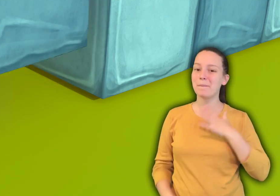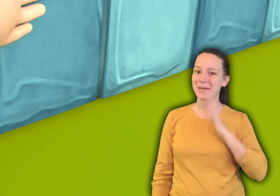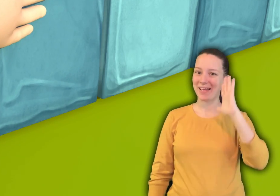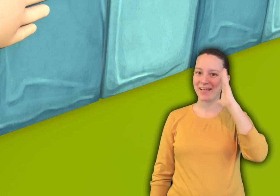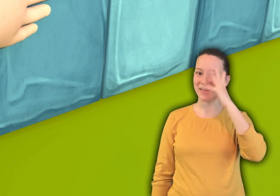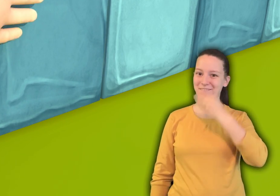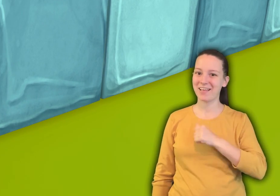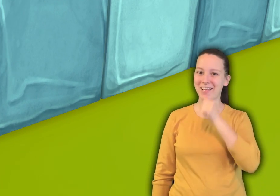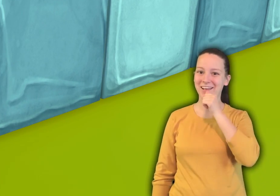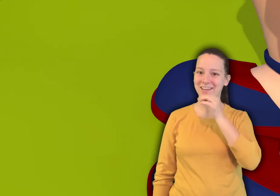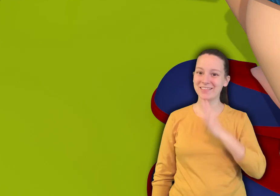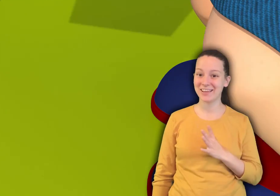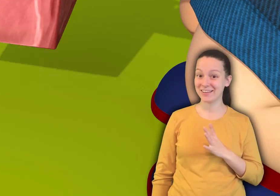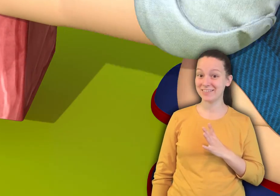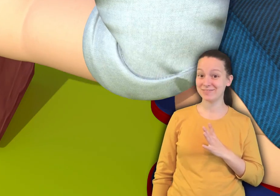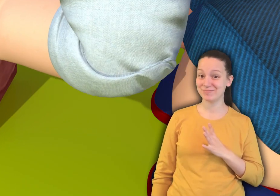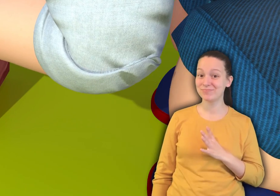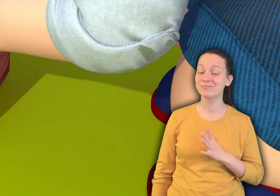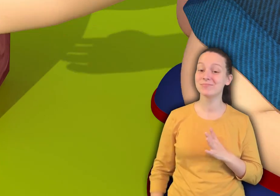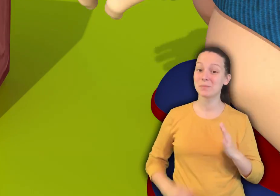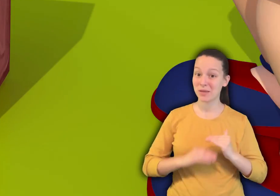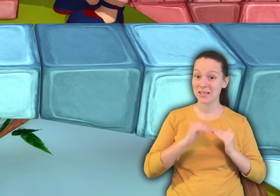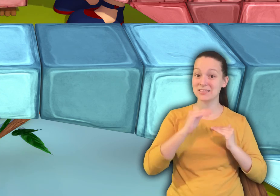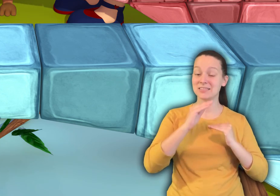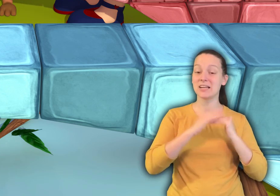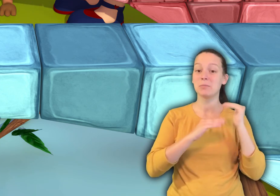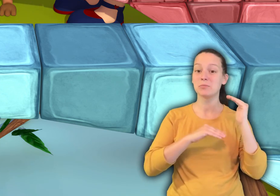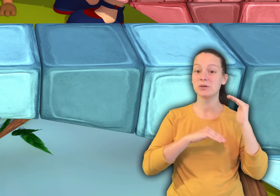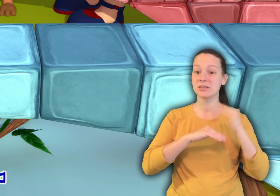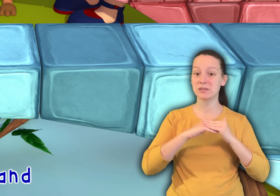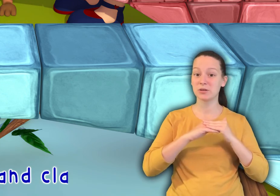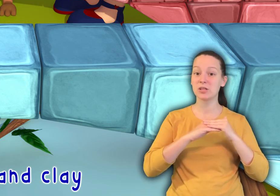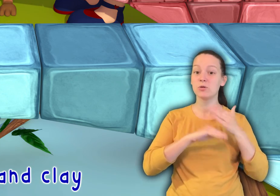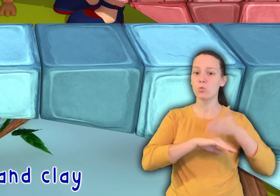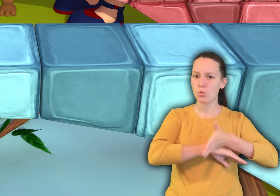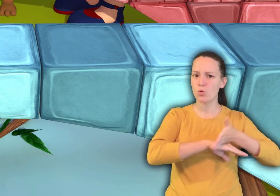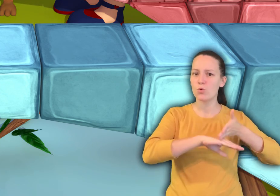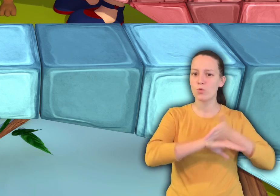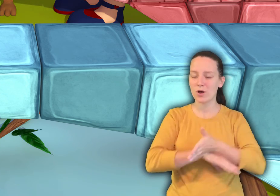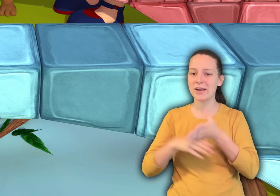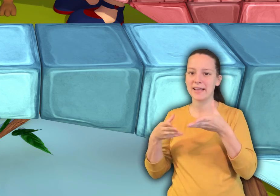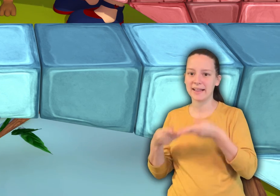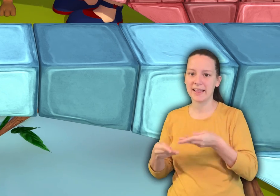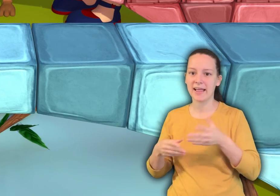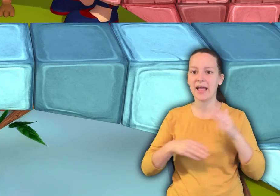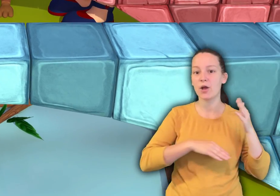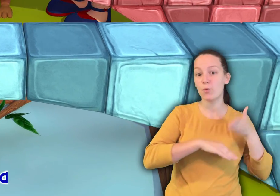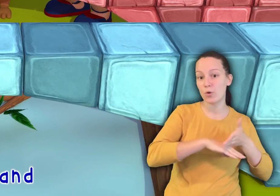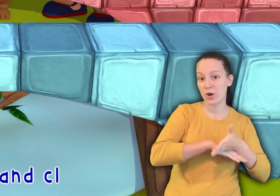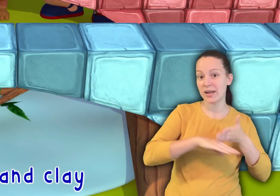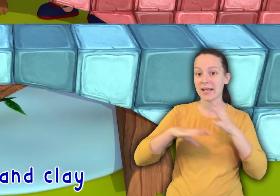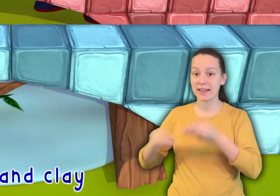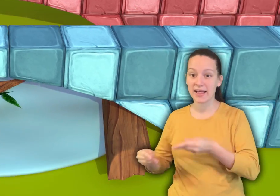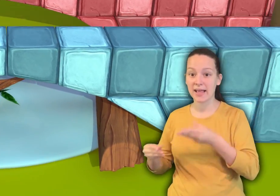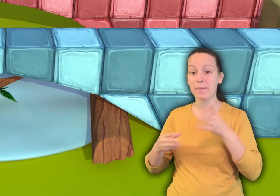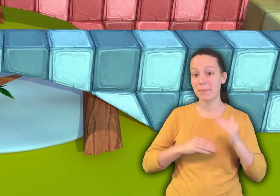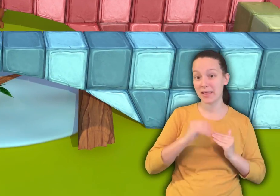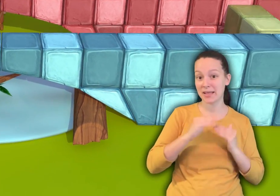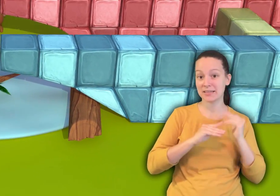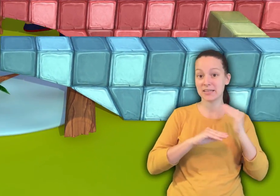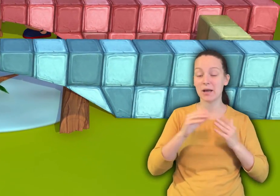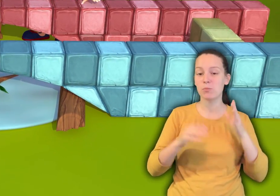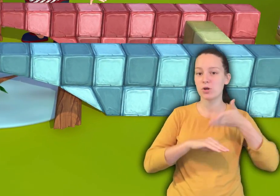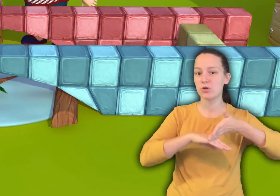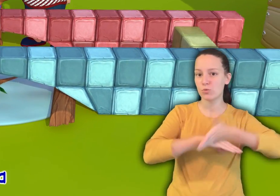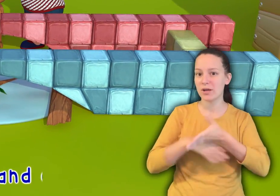down my fair ladies build it up with wooden clay wooden clay wooden clay